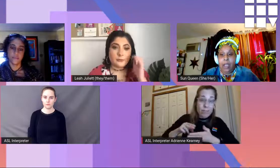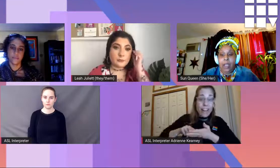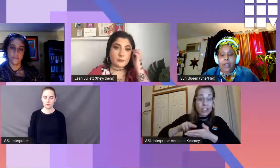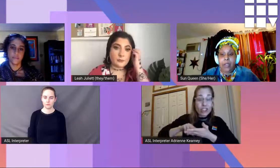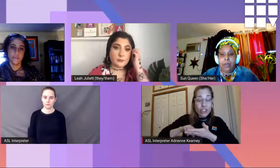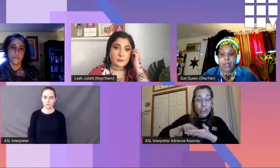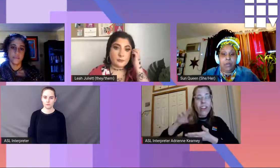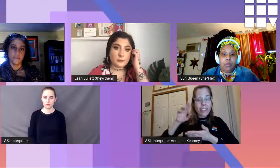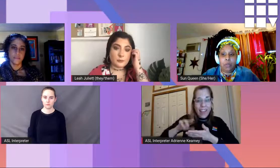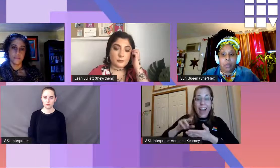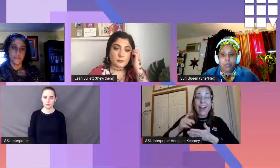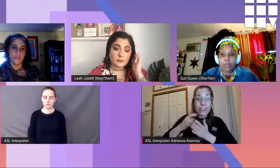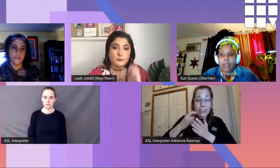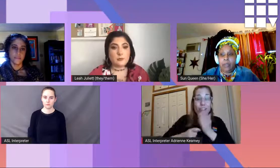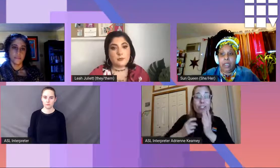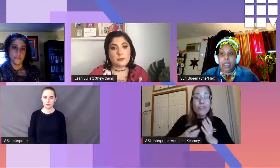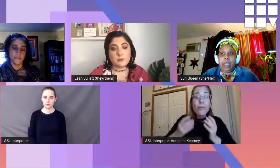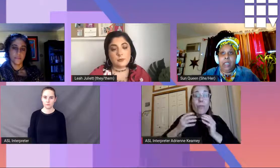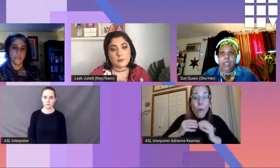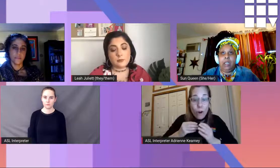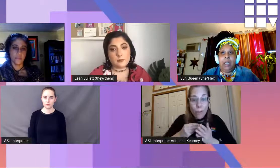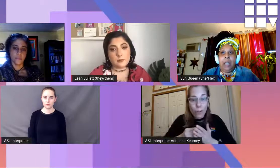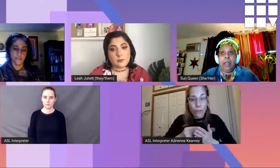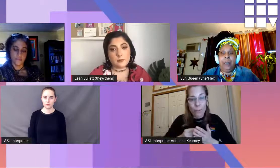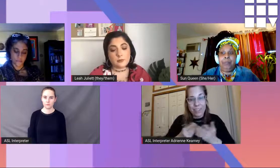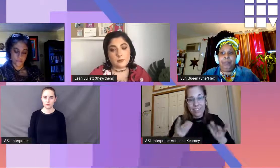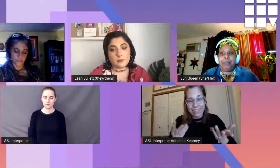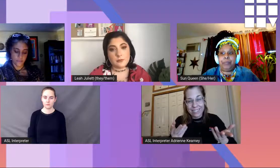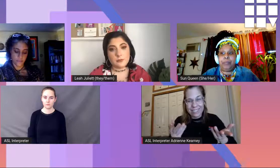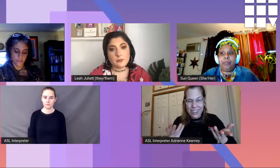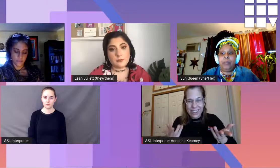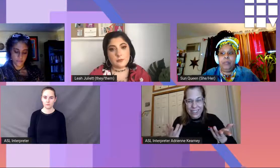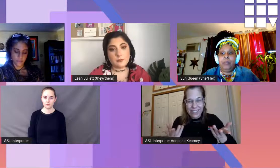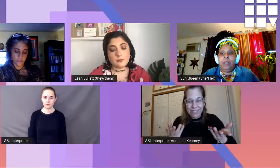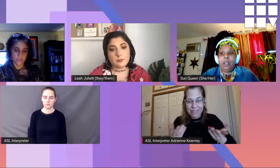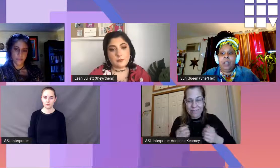identify, your group, movement, organization.